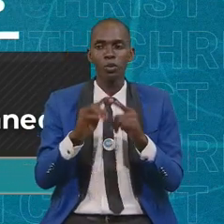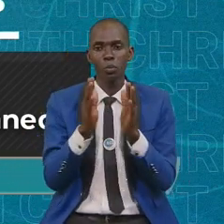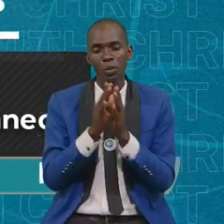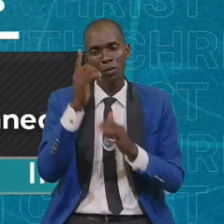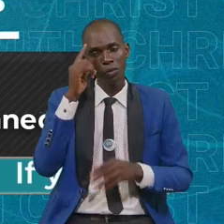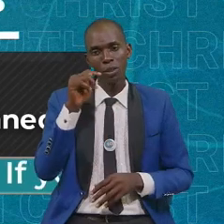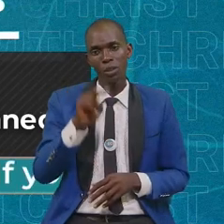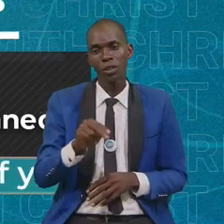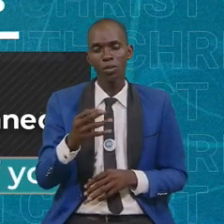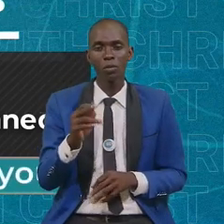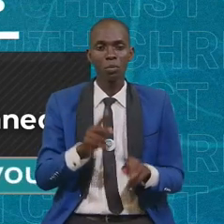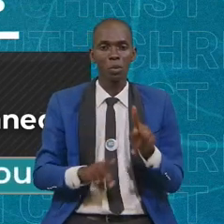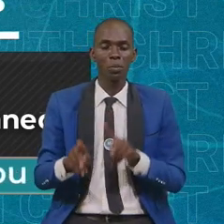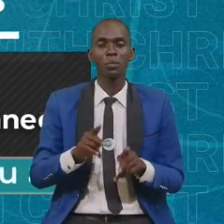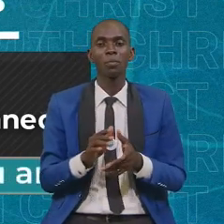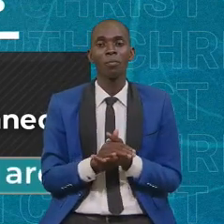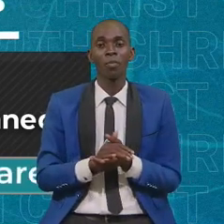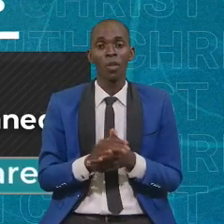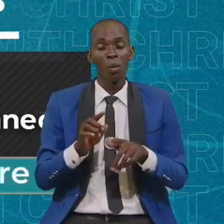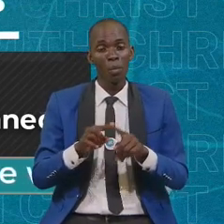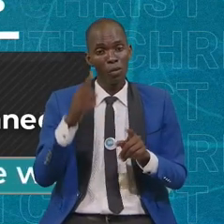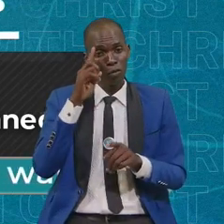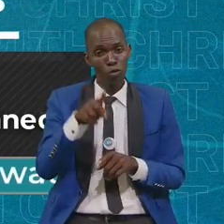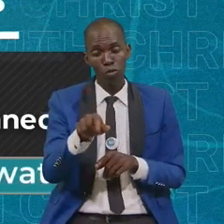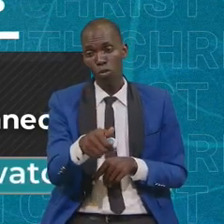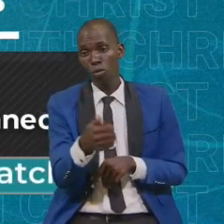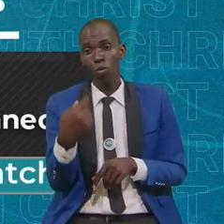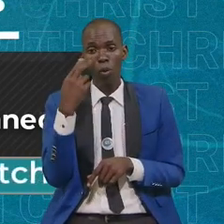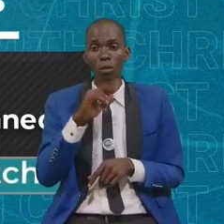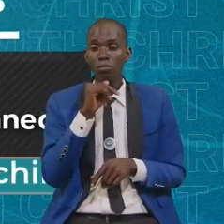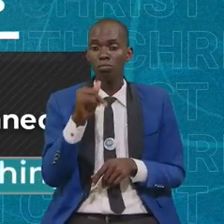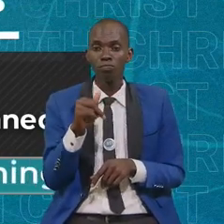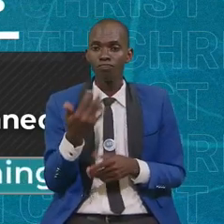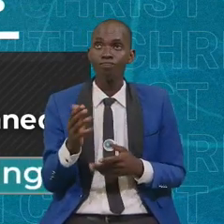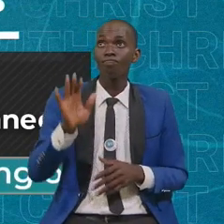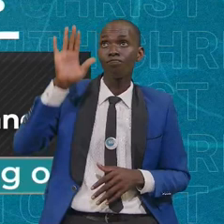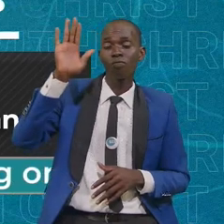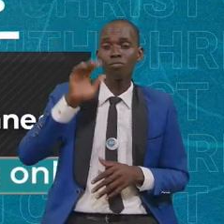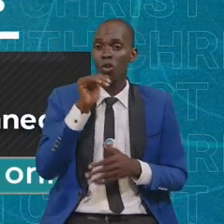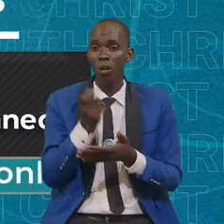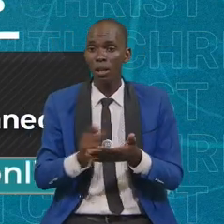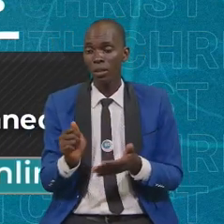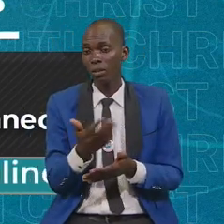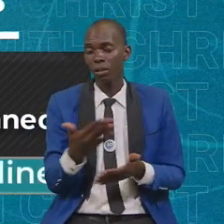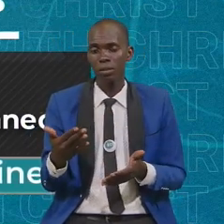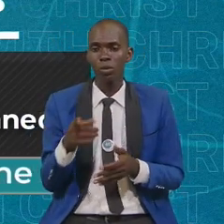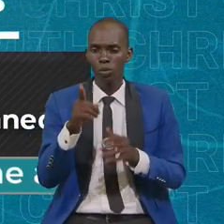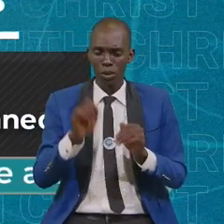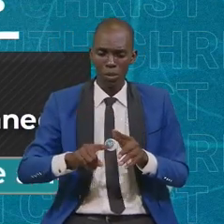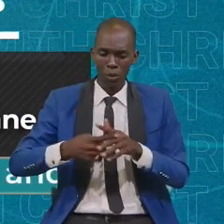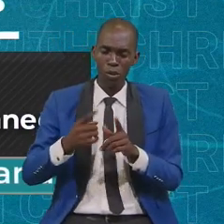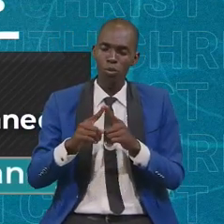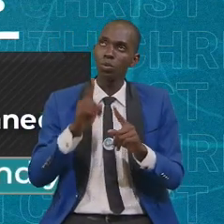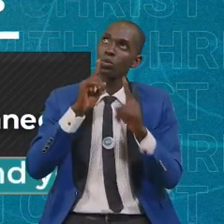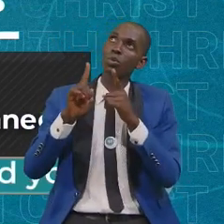while that is going on, talk to Jesus about what you want him to do for you. You are